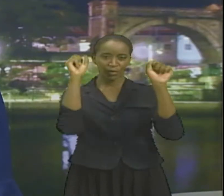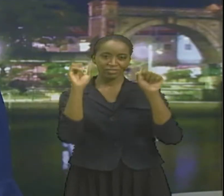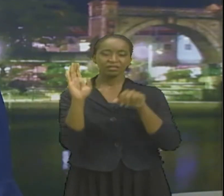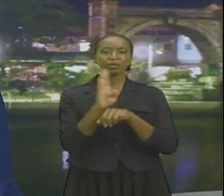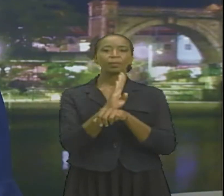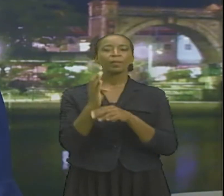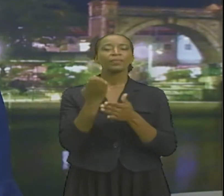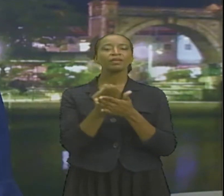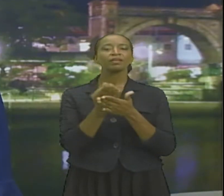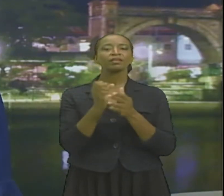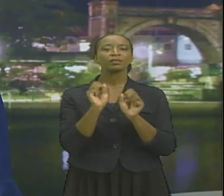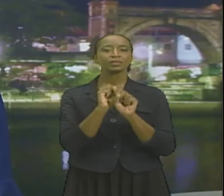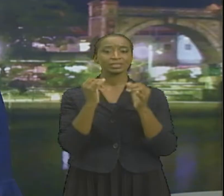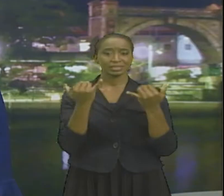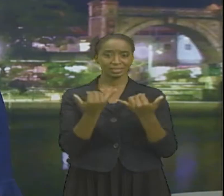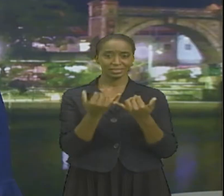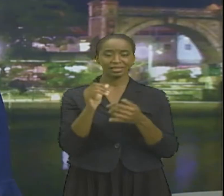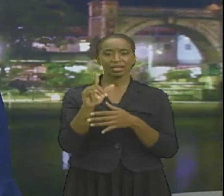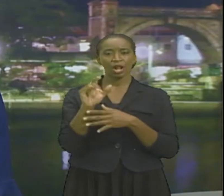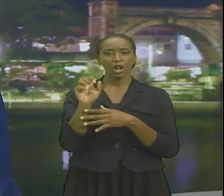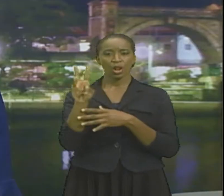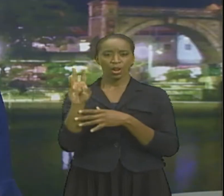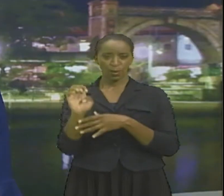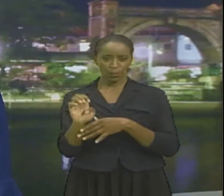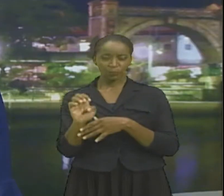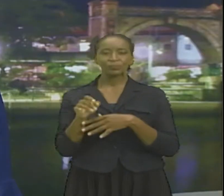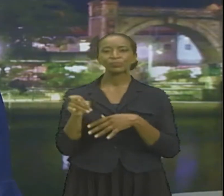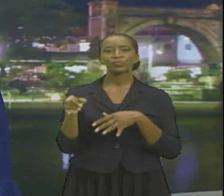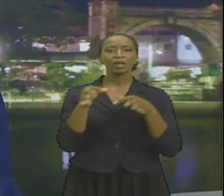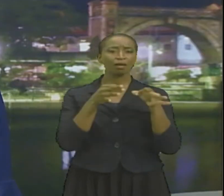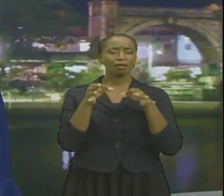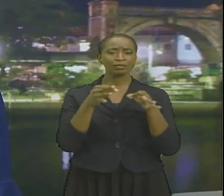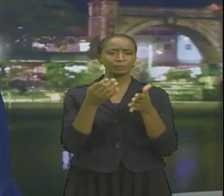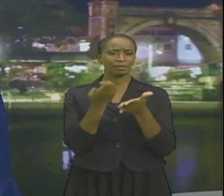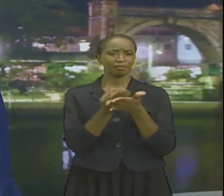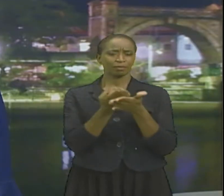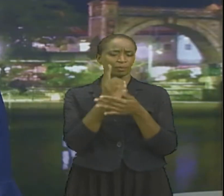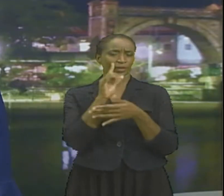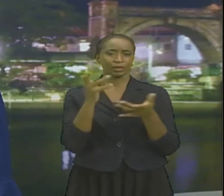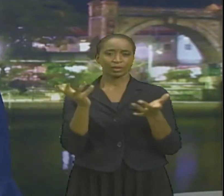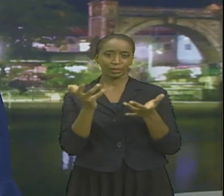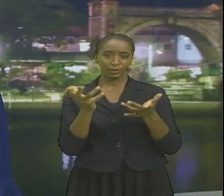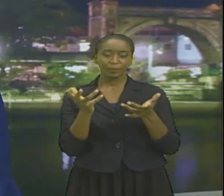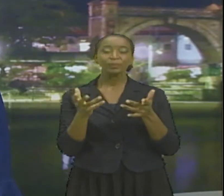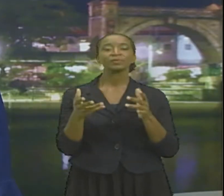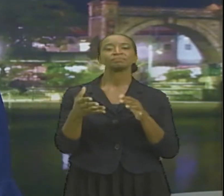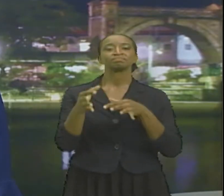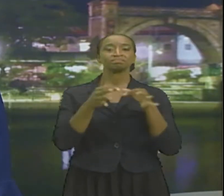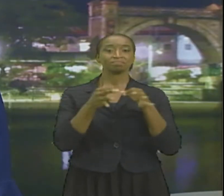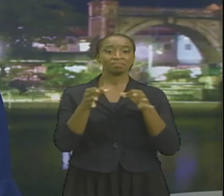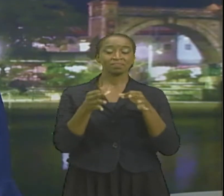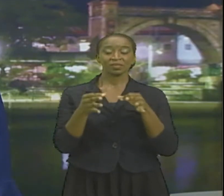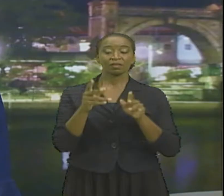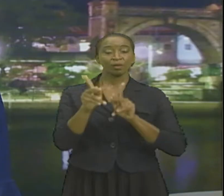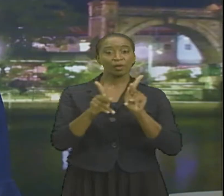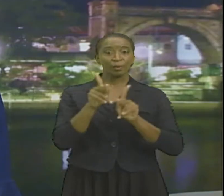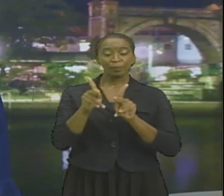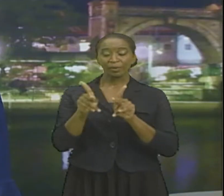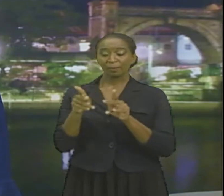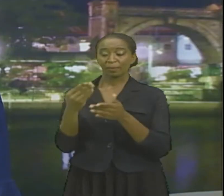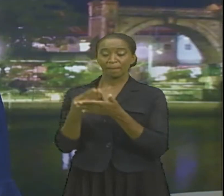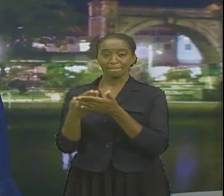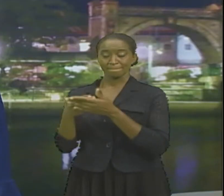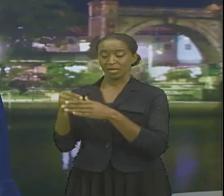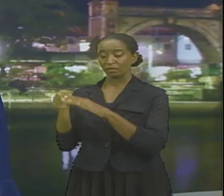Barbados Economic Society, Shane Lowe. In a general overview of the local economy, Mr. Lowe says that there is a lot of excess liquidity in the